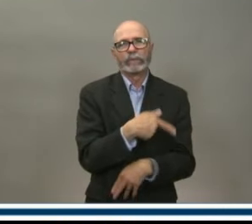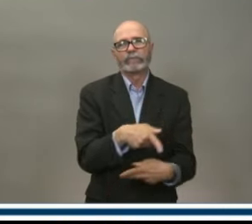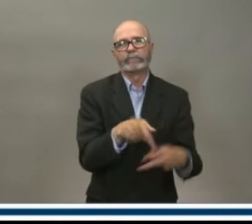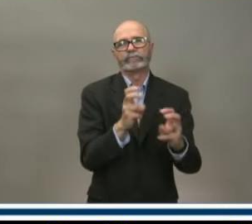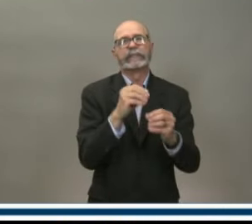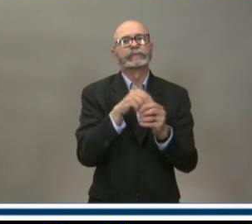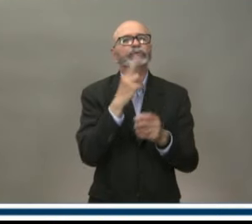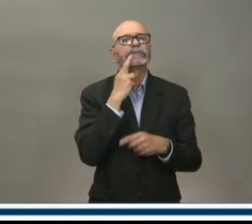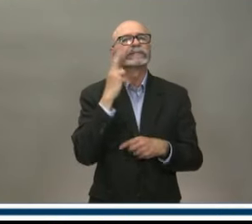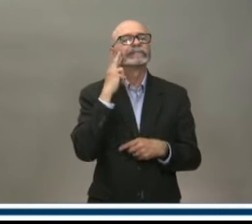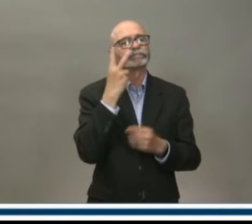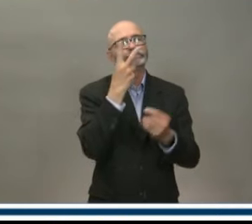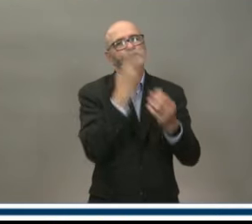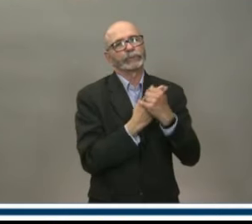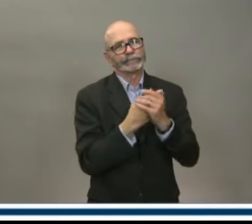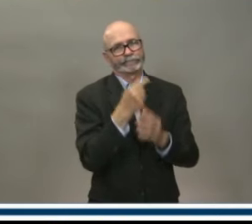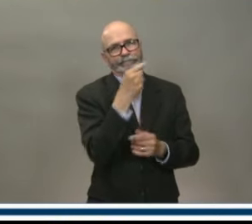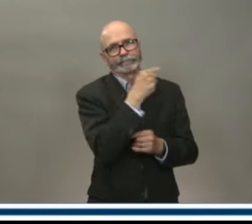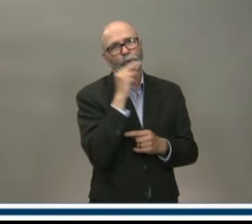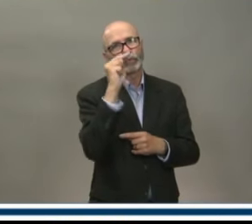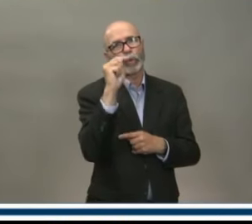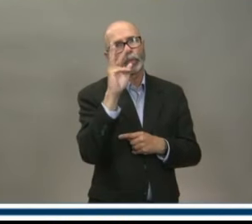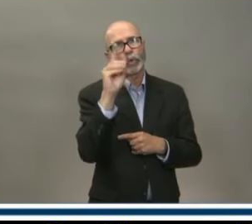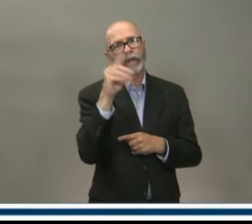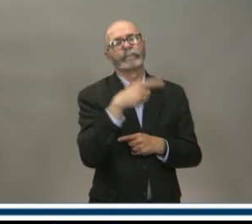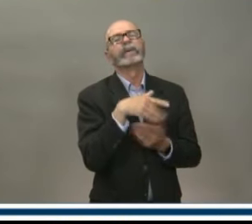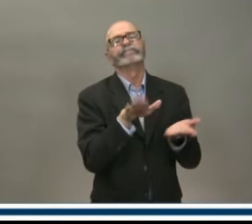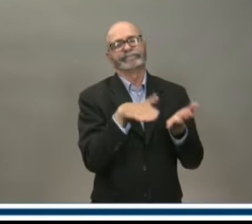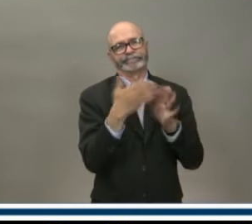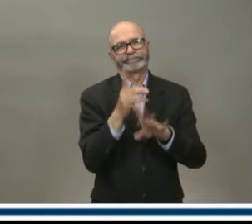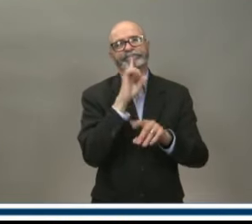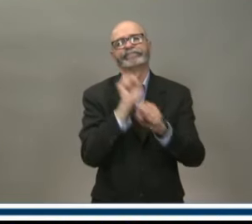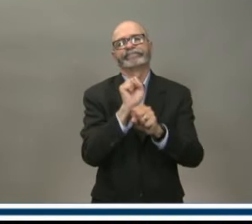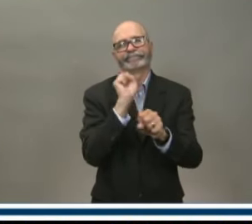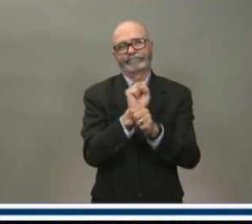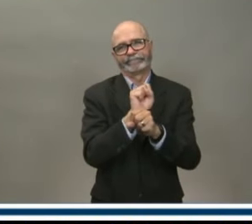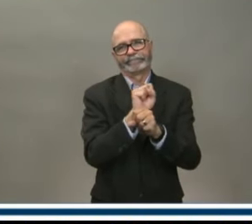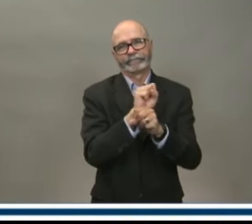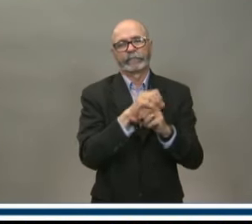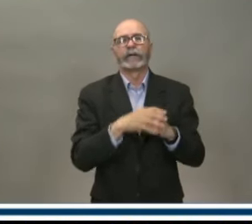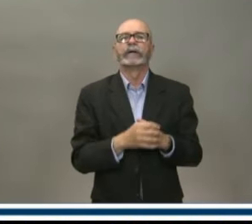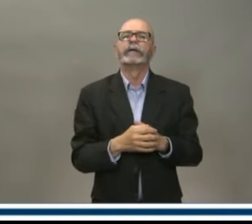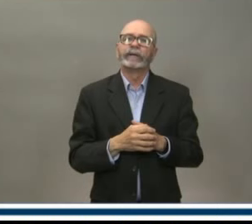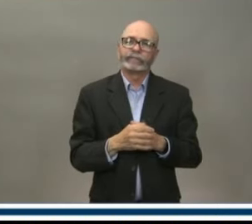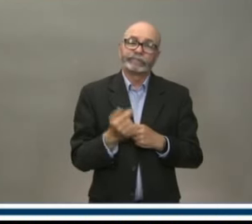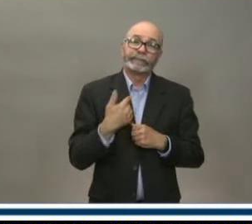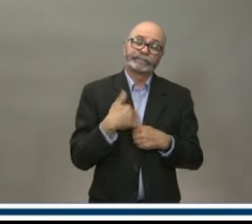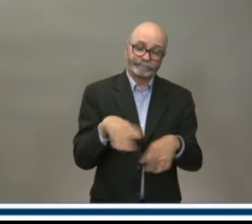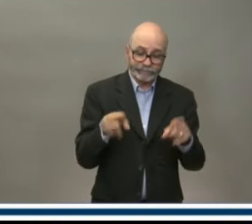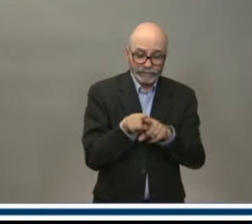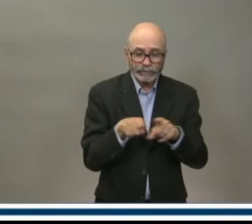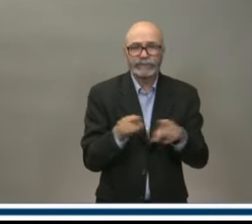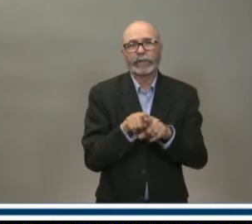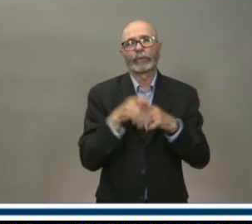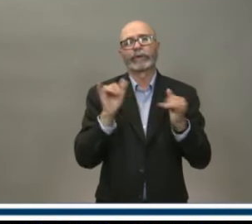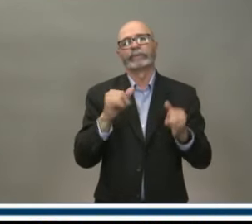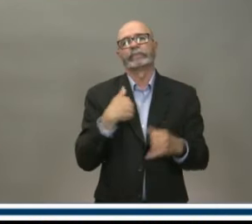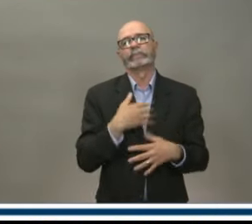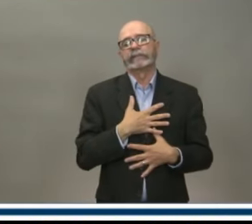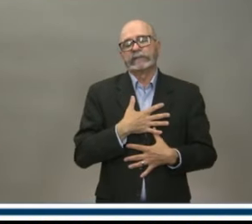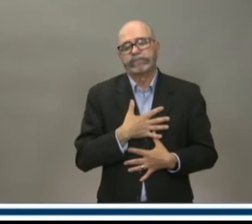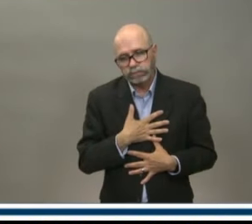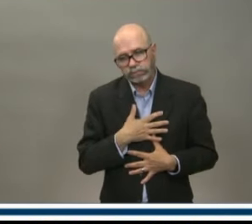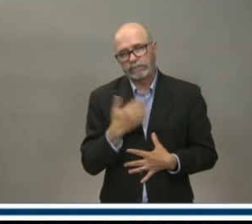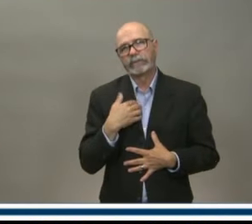of Northwood. And like the Premier, I want to give my condolences and deep sympathies to the families